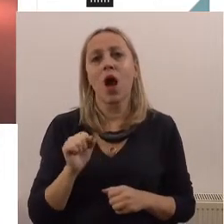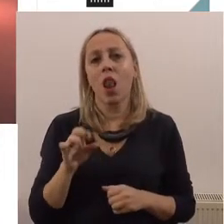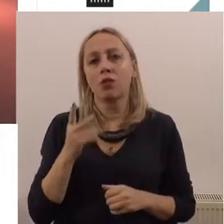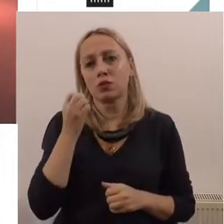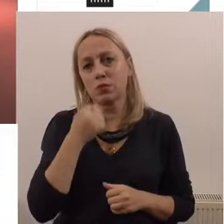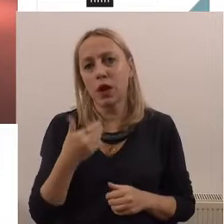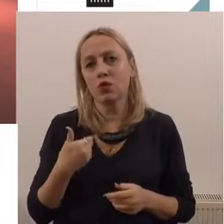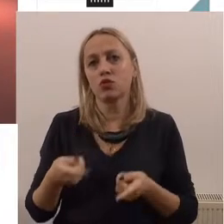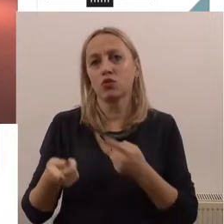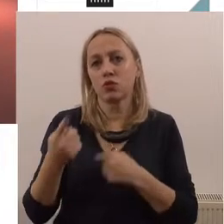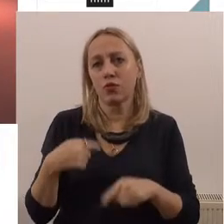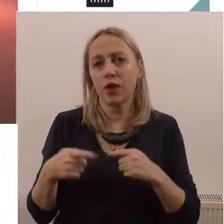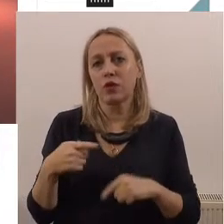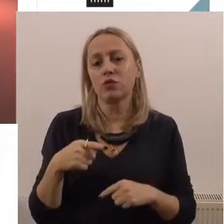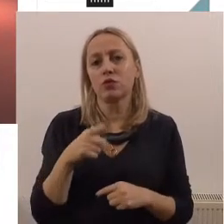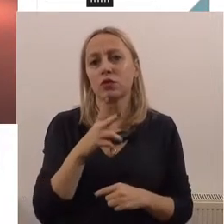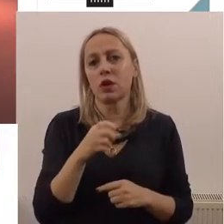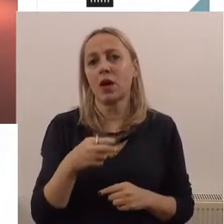it. Thank you.